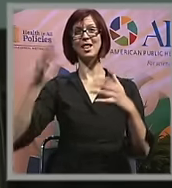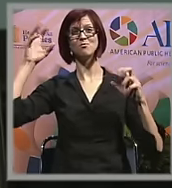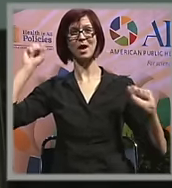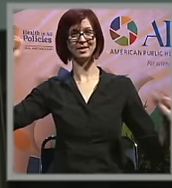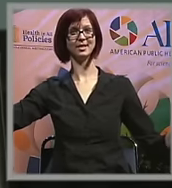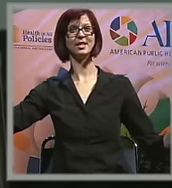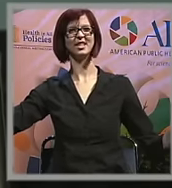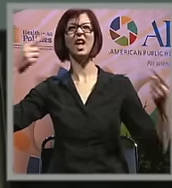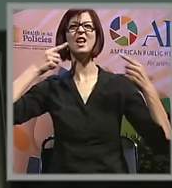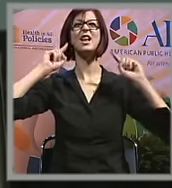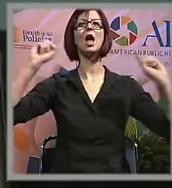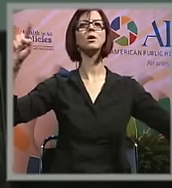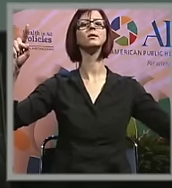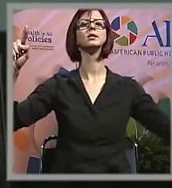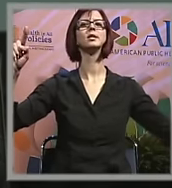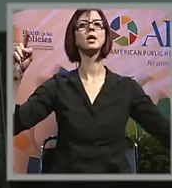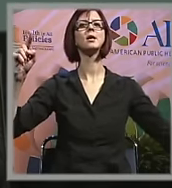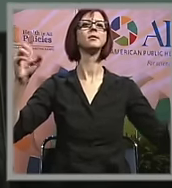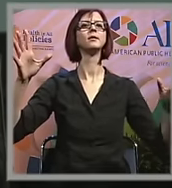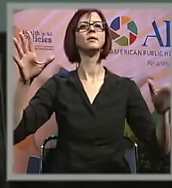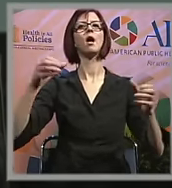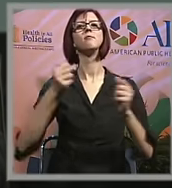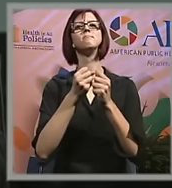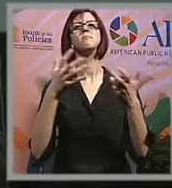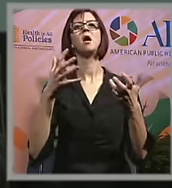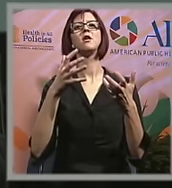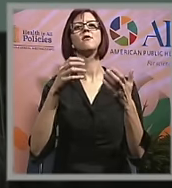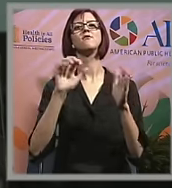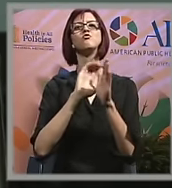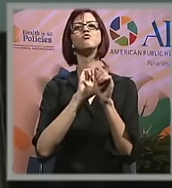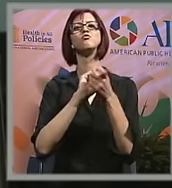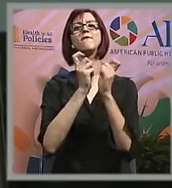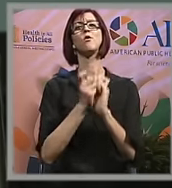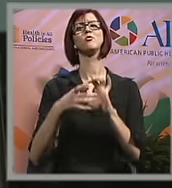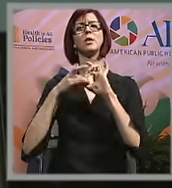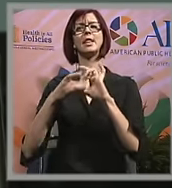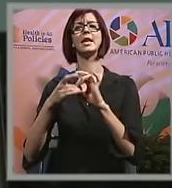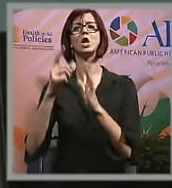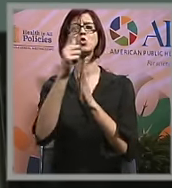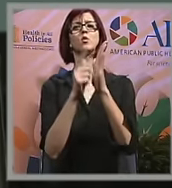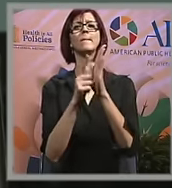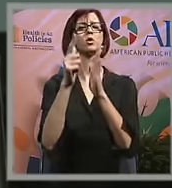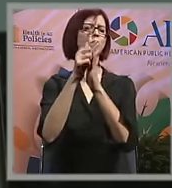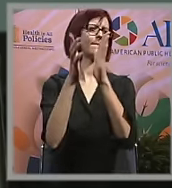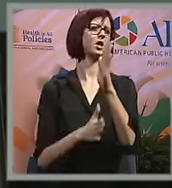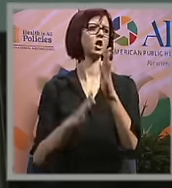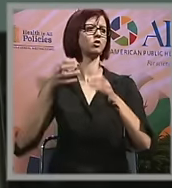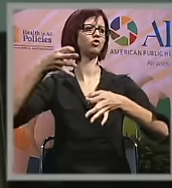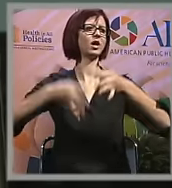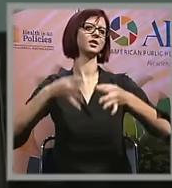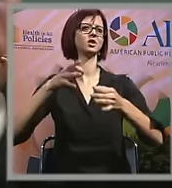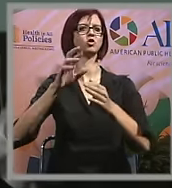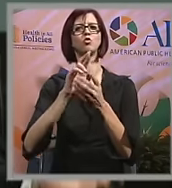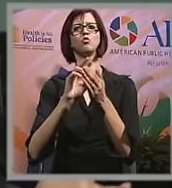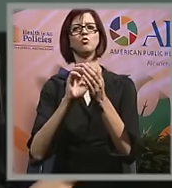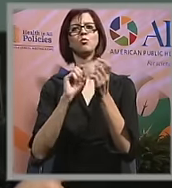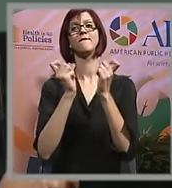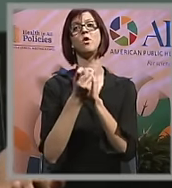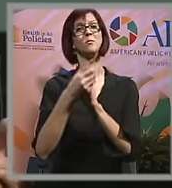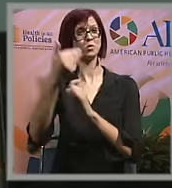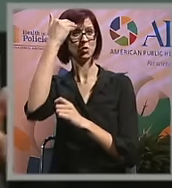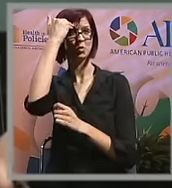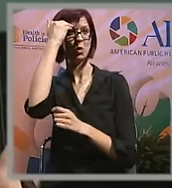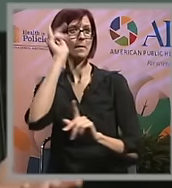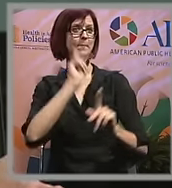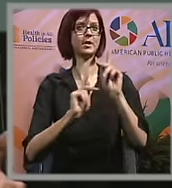president announced a package of reforms related to criminal justice reform. As you all know, folks on both sides of the